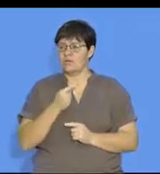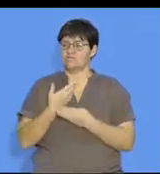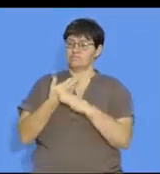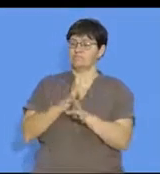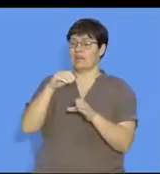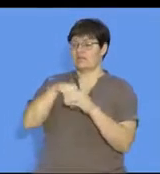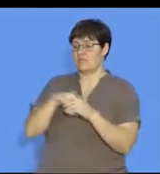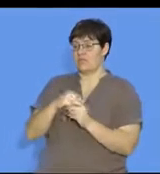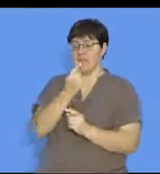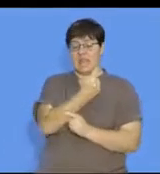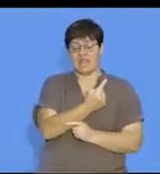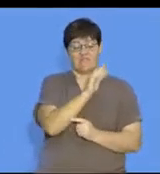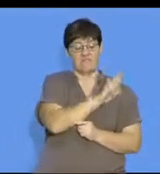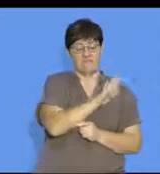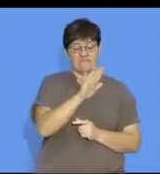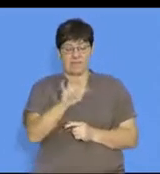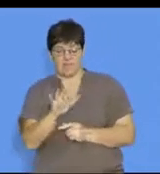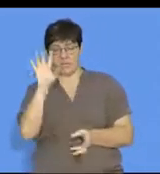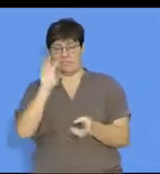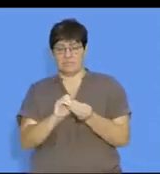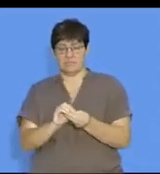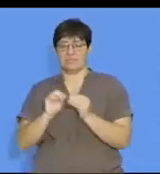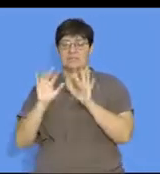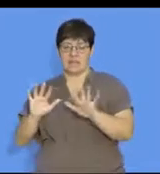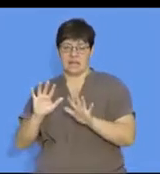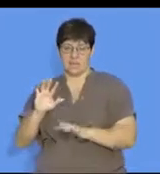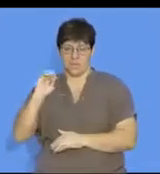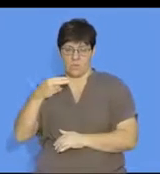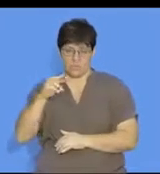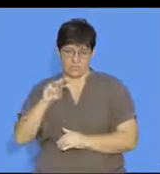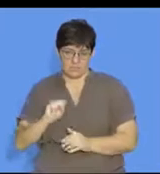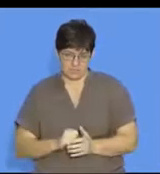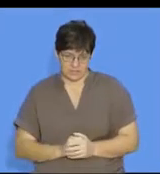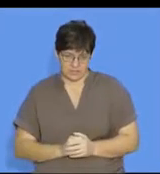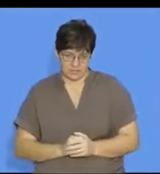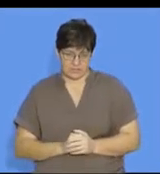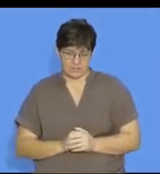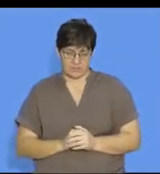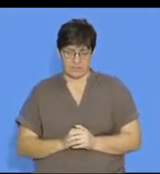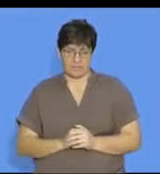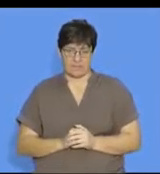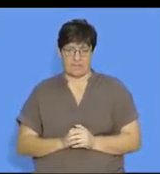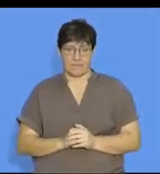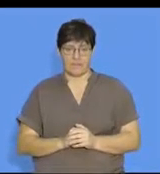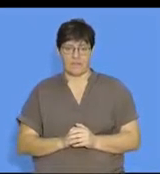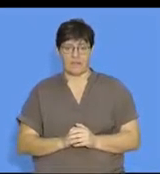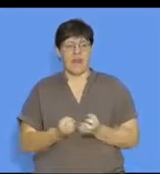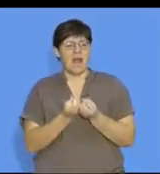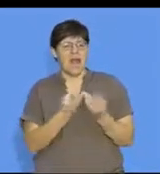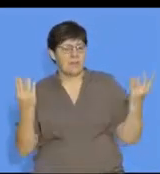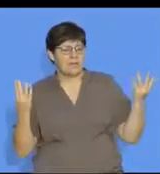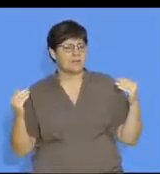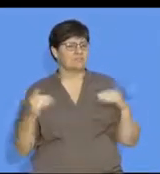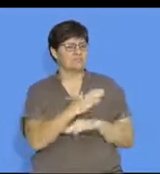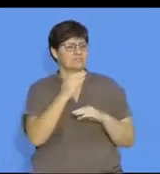resistance offered by the battery, if each cell is 5 ohms, will give us what? 10 ohms, right? Okay. Now,